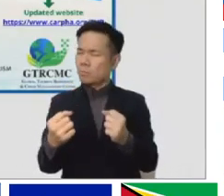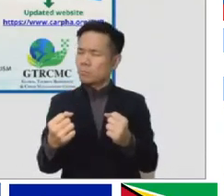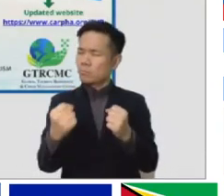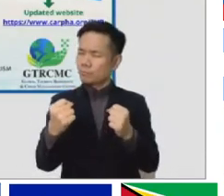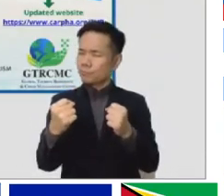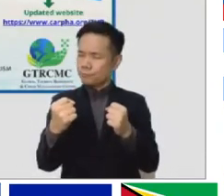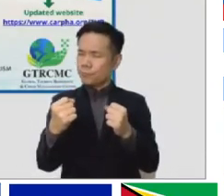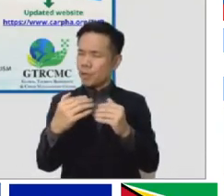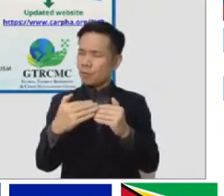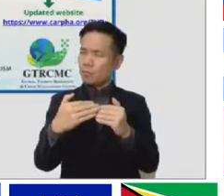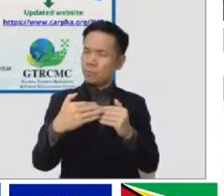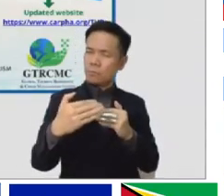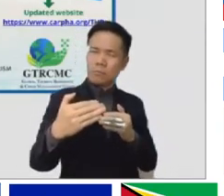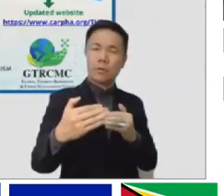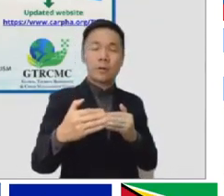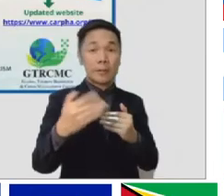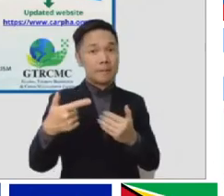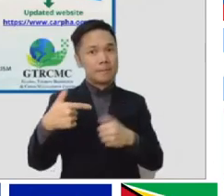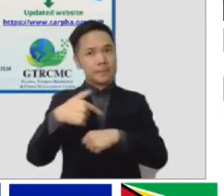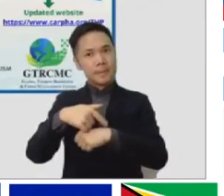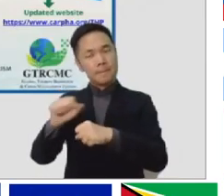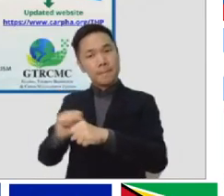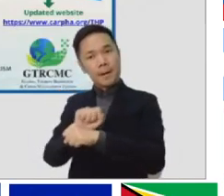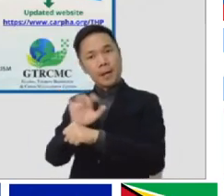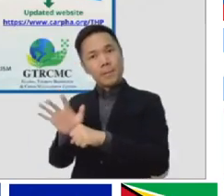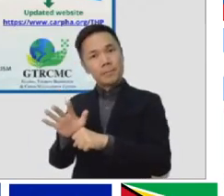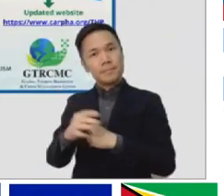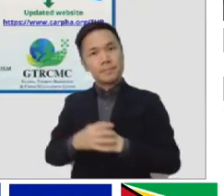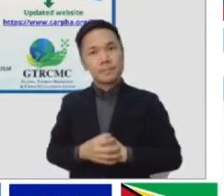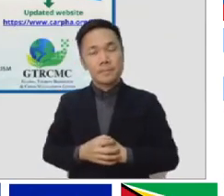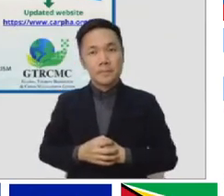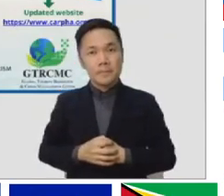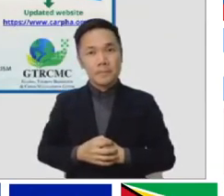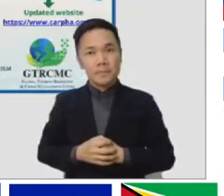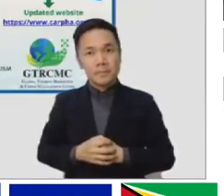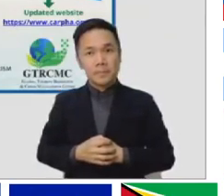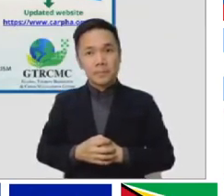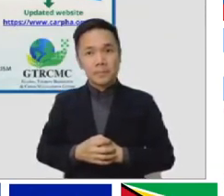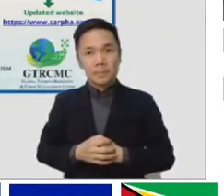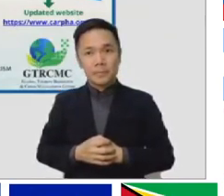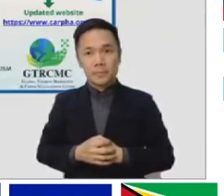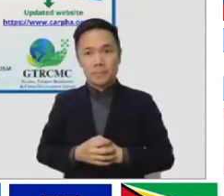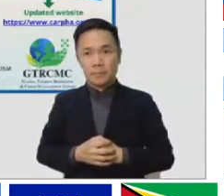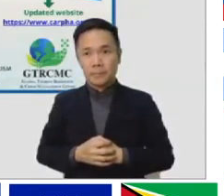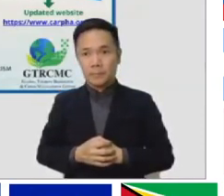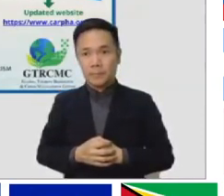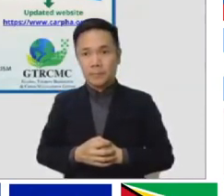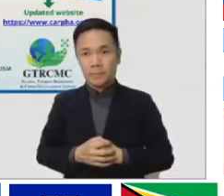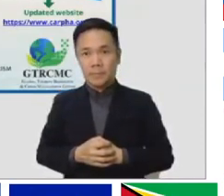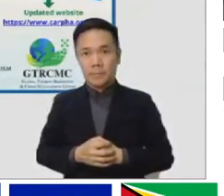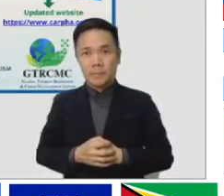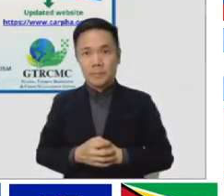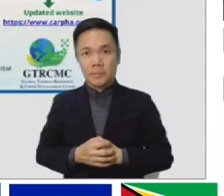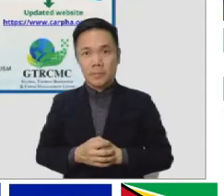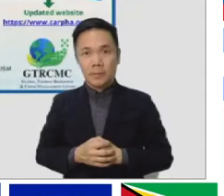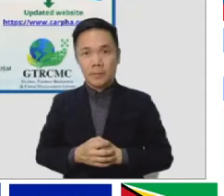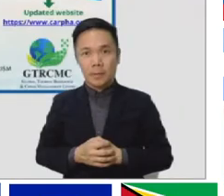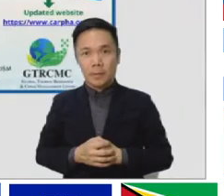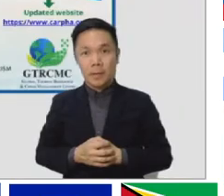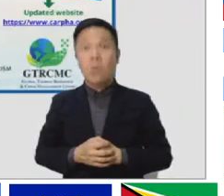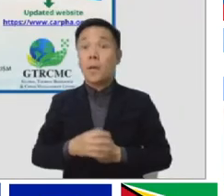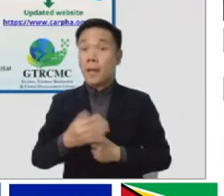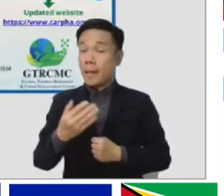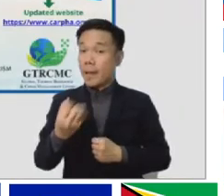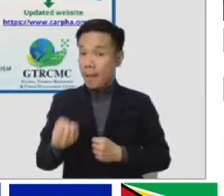pandemic. And we also developed awards and an app to allow the tracking of